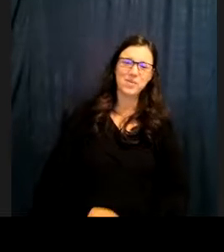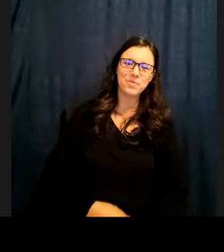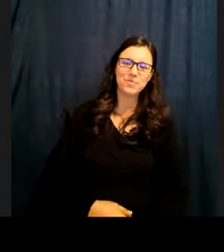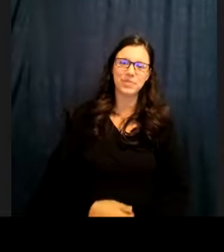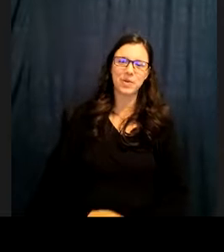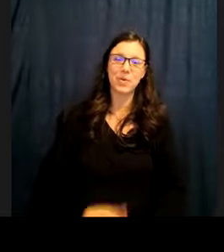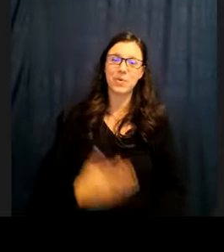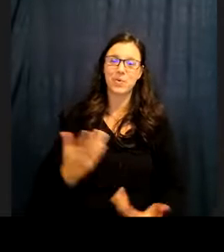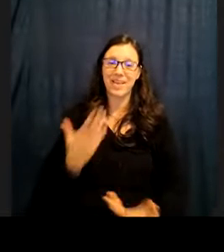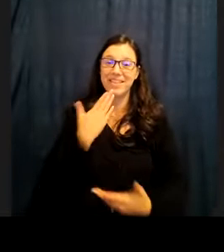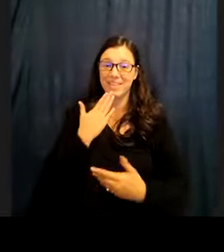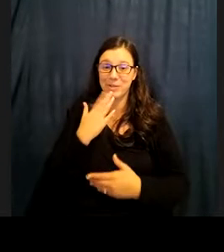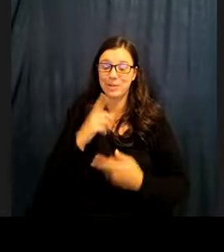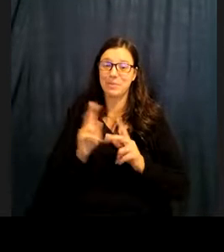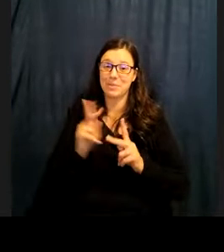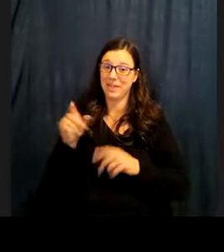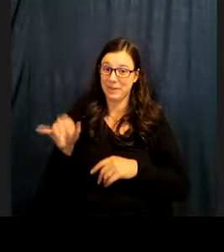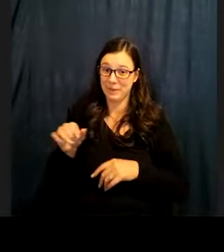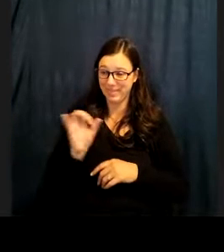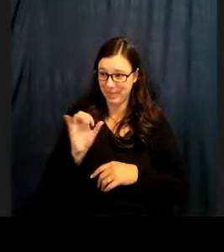to people like you who host us.